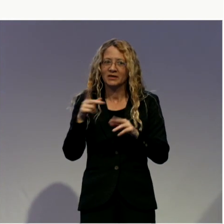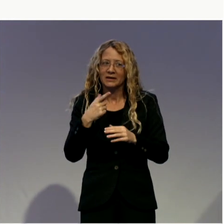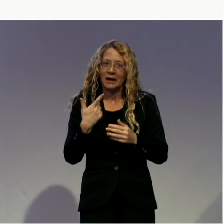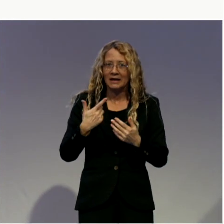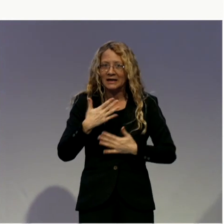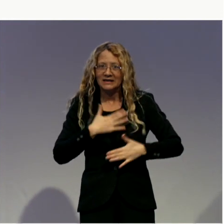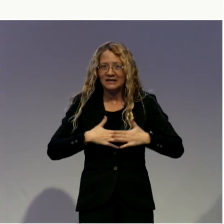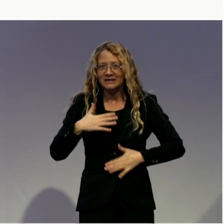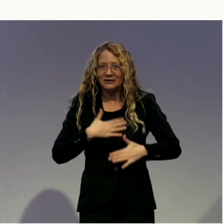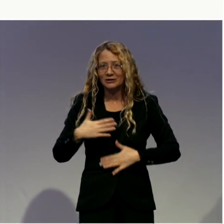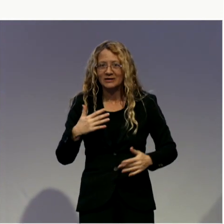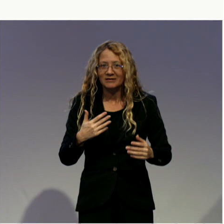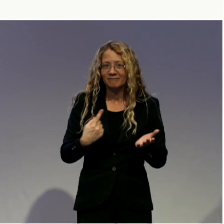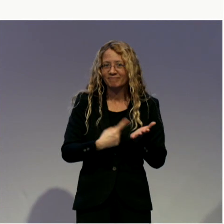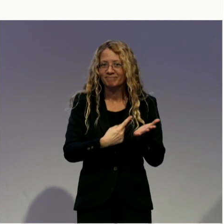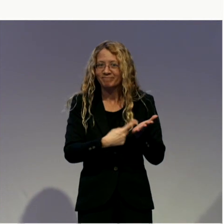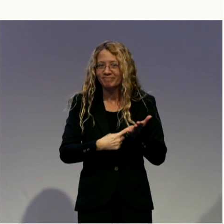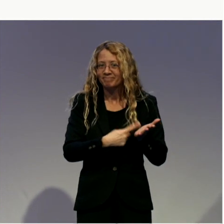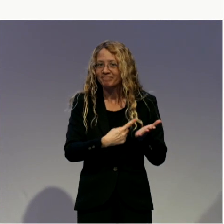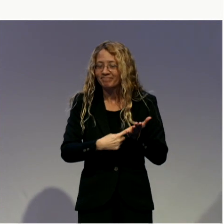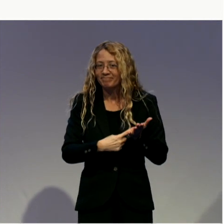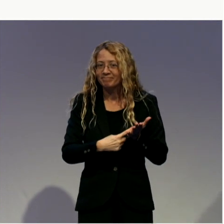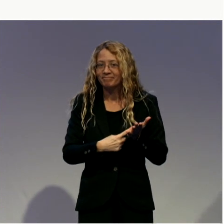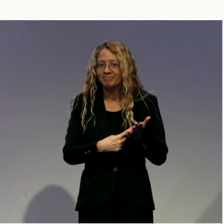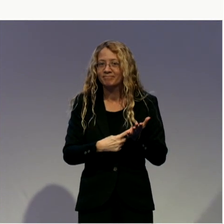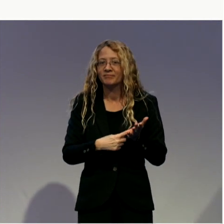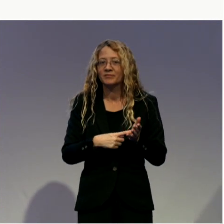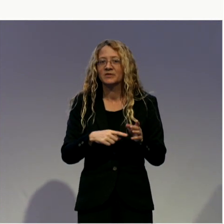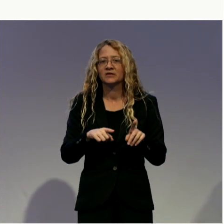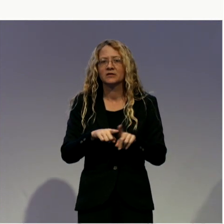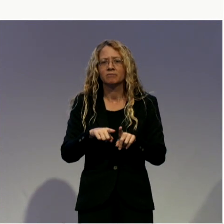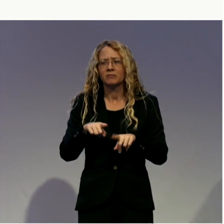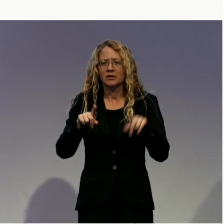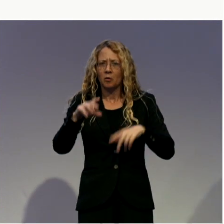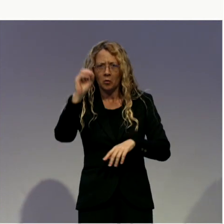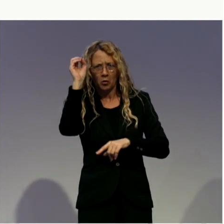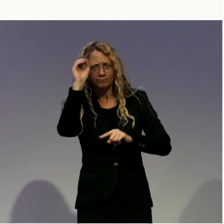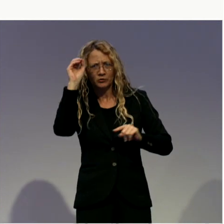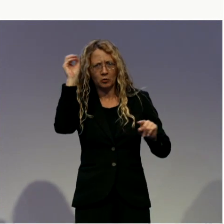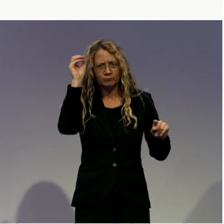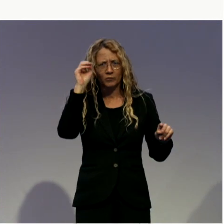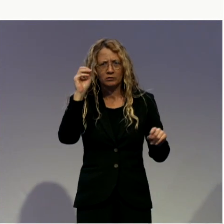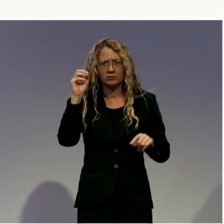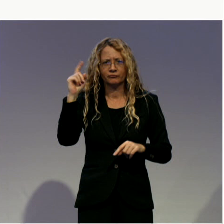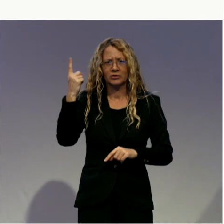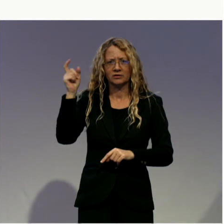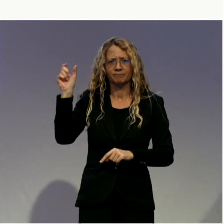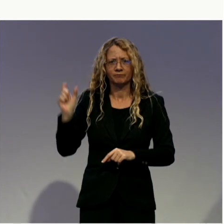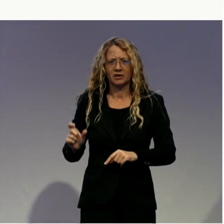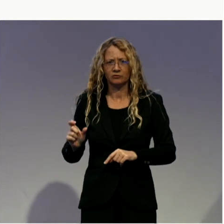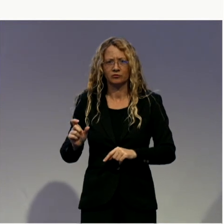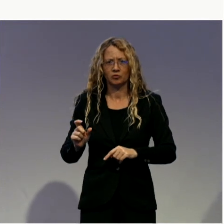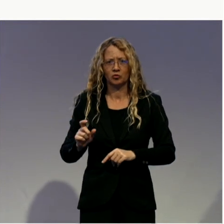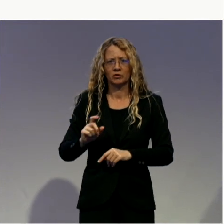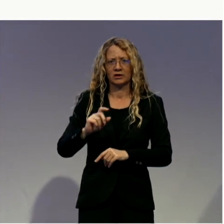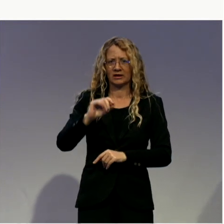agree. So I'm going to start with Isaac. Thank you, and of course I want to thank the Zero